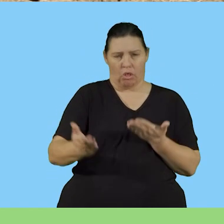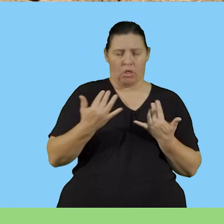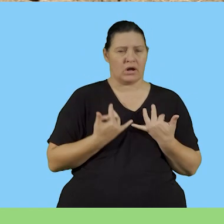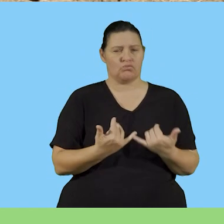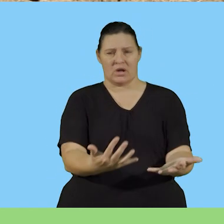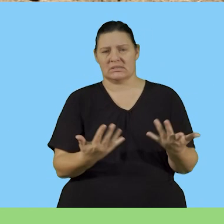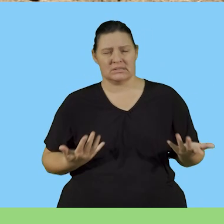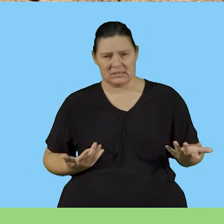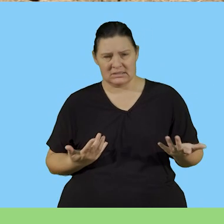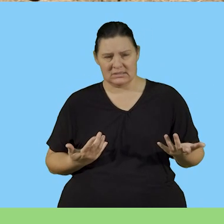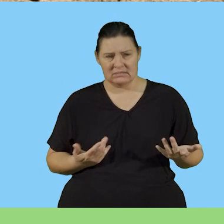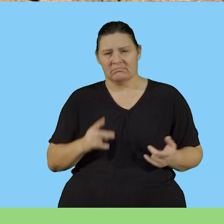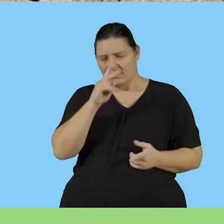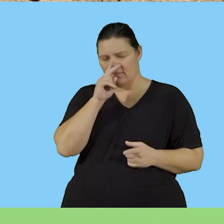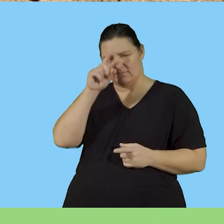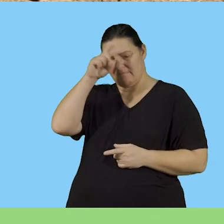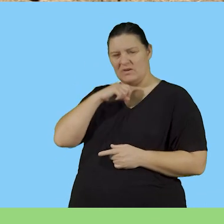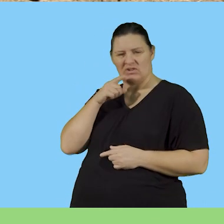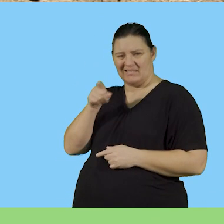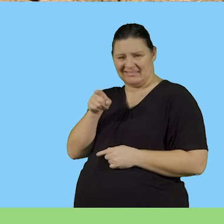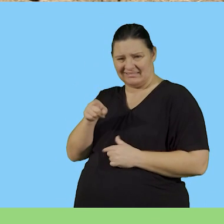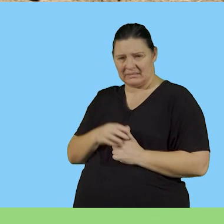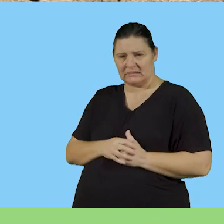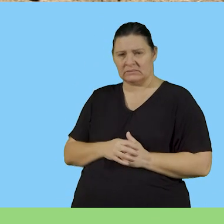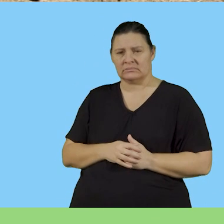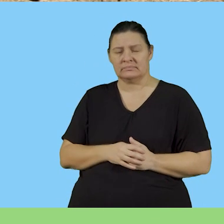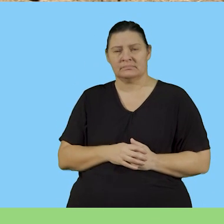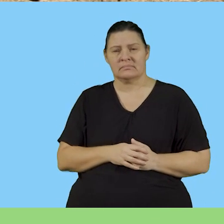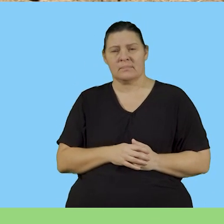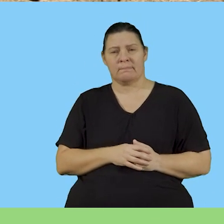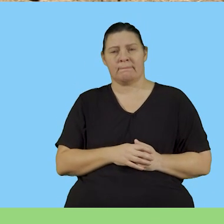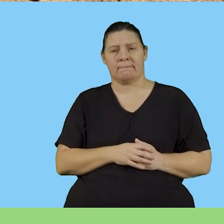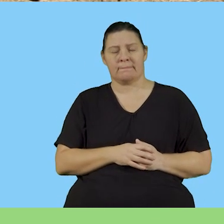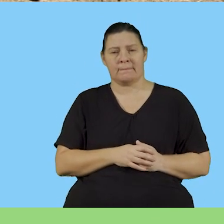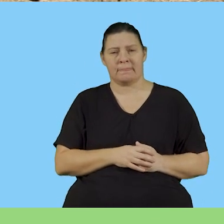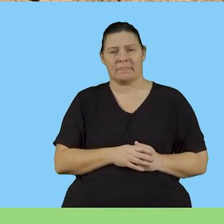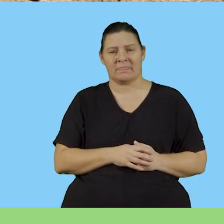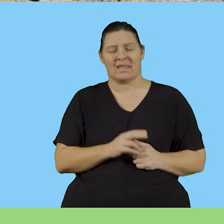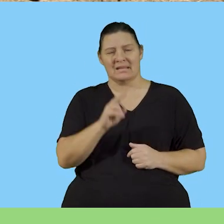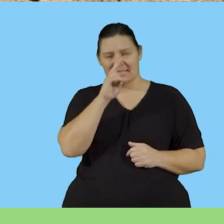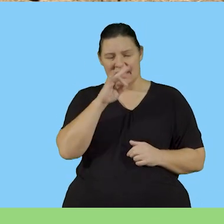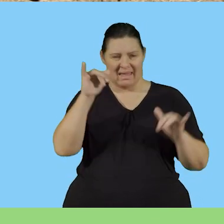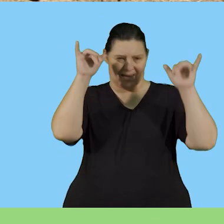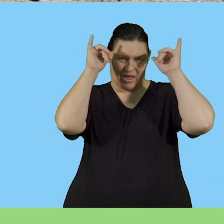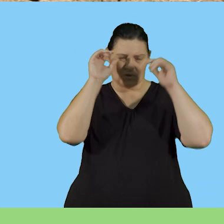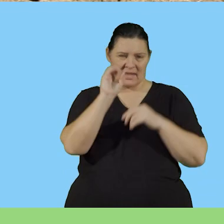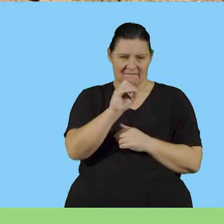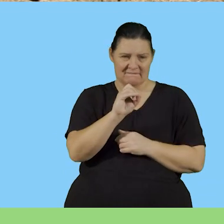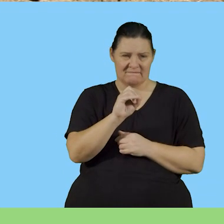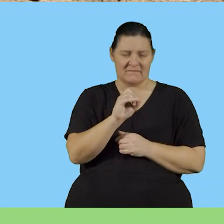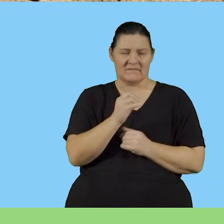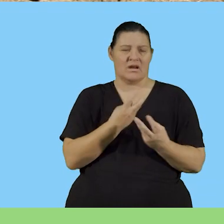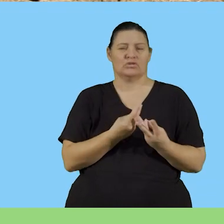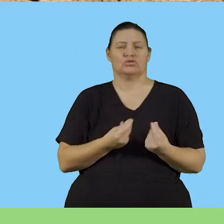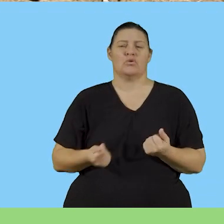picture that gives us a bit of background of what we are talking about. So here we have, as you can see, we have cows sitting